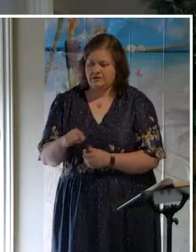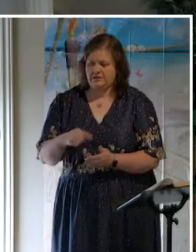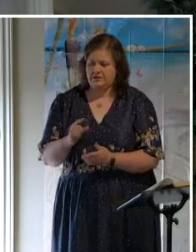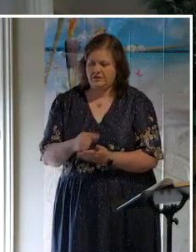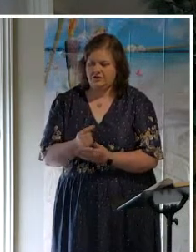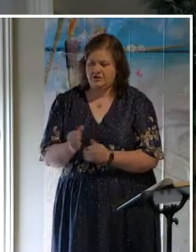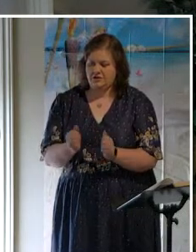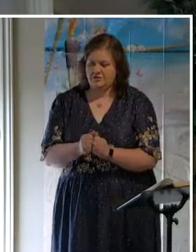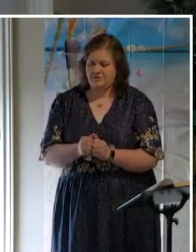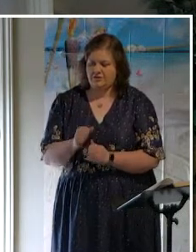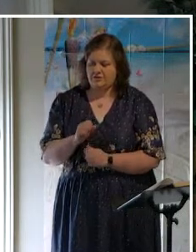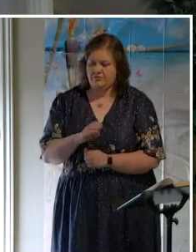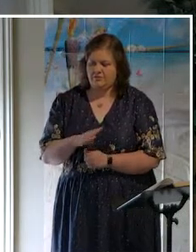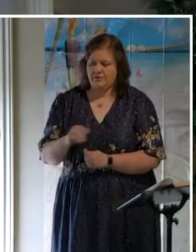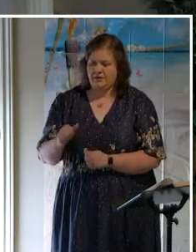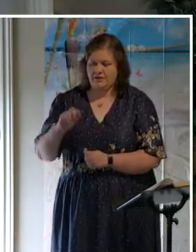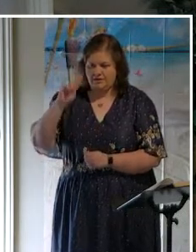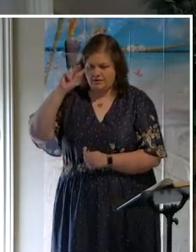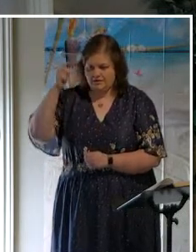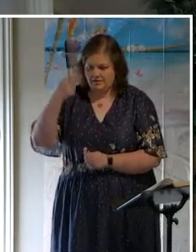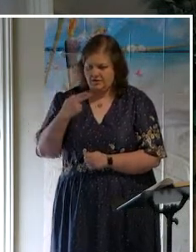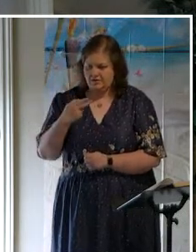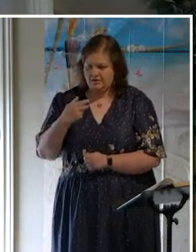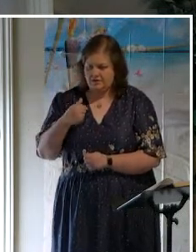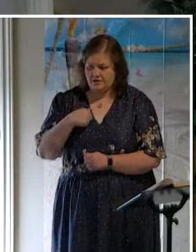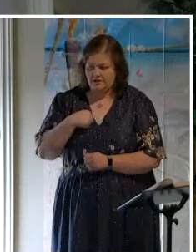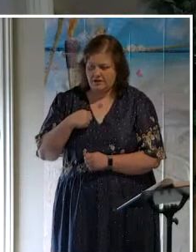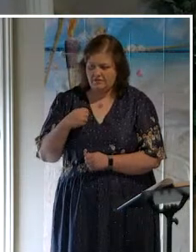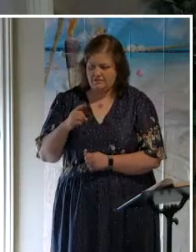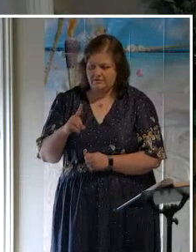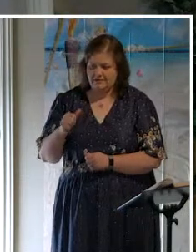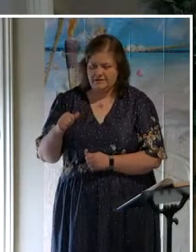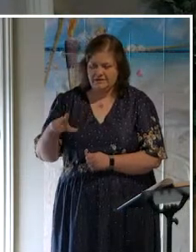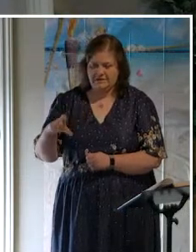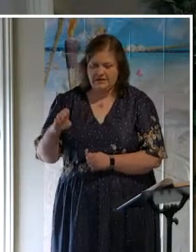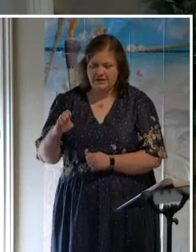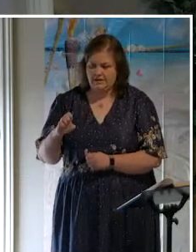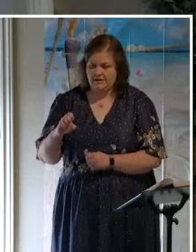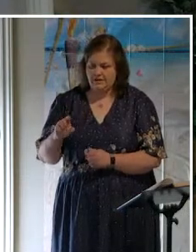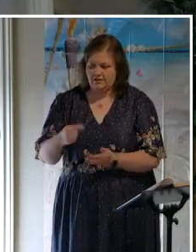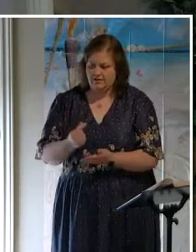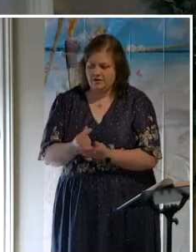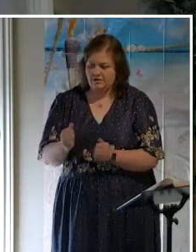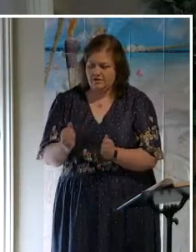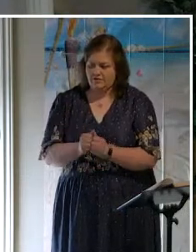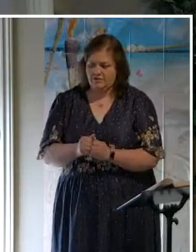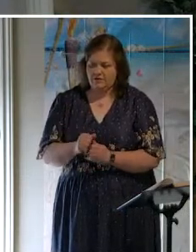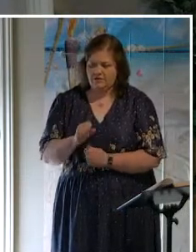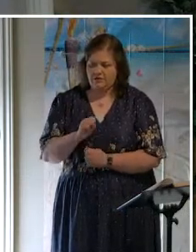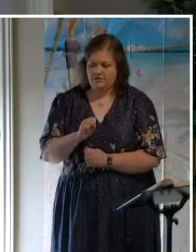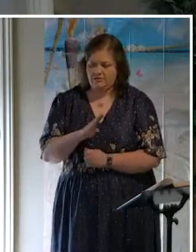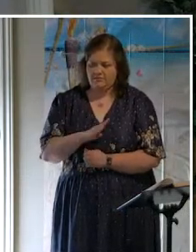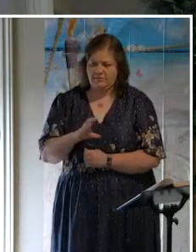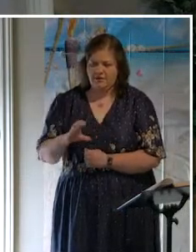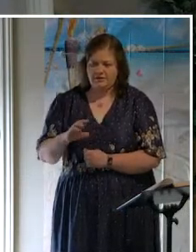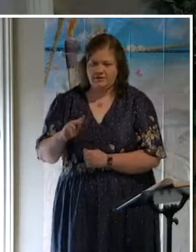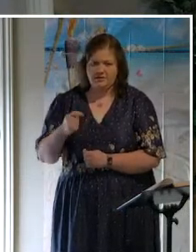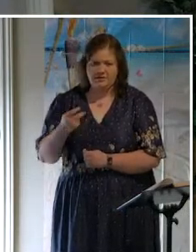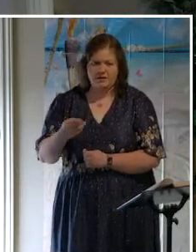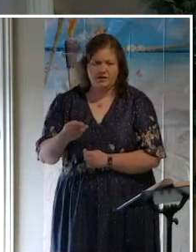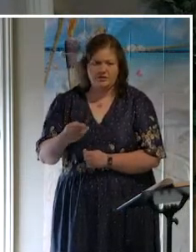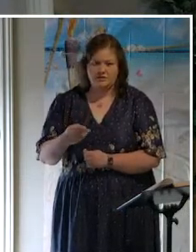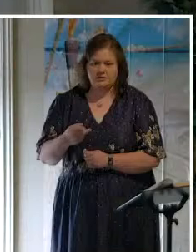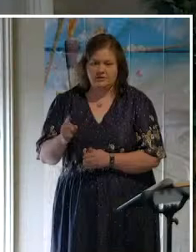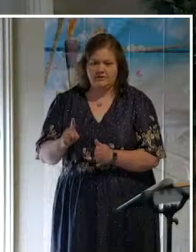with a Bachelor of Theology degree. And I am Dale Sinico. I am a graduate with a Bachelor of Theology degree. 1